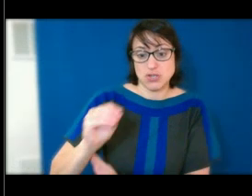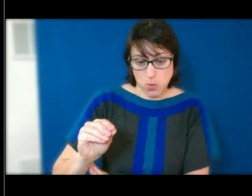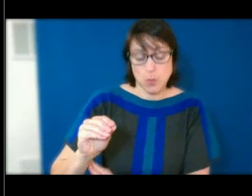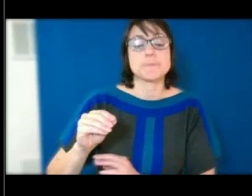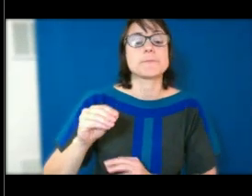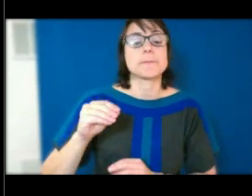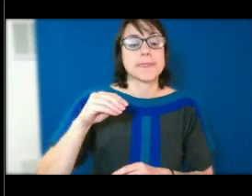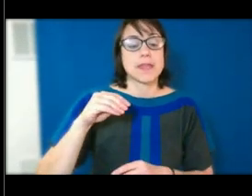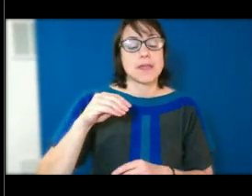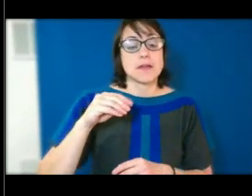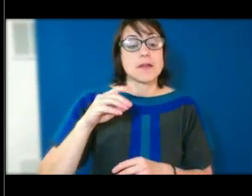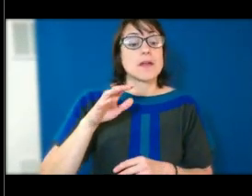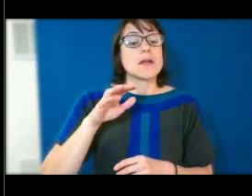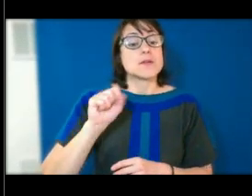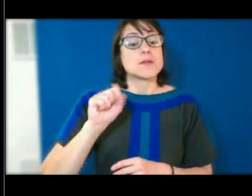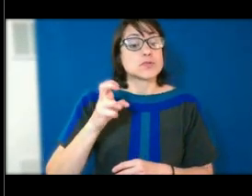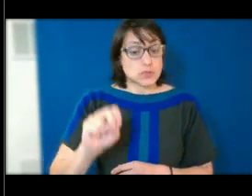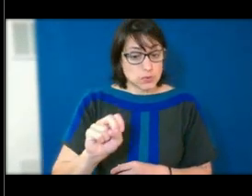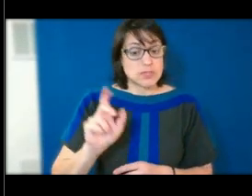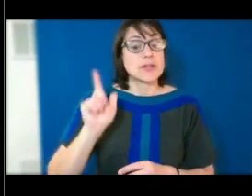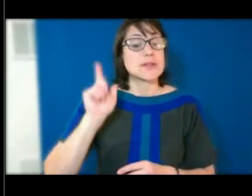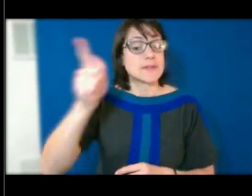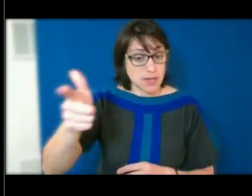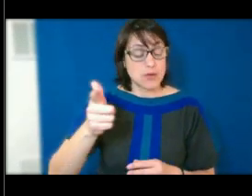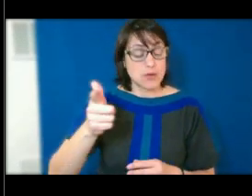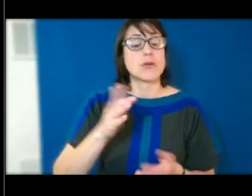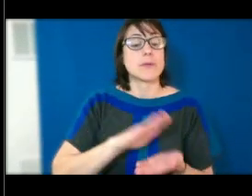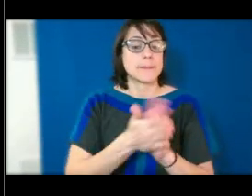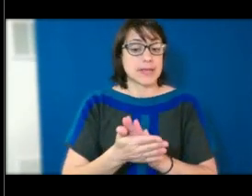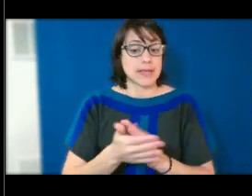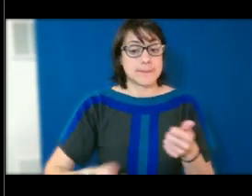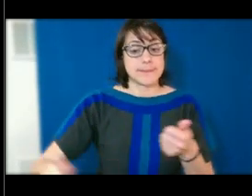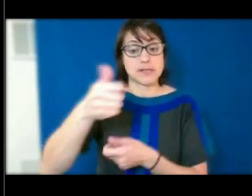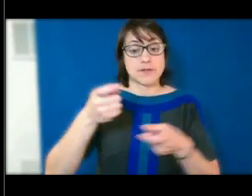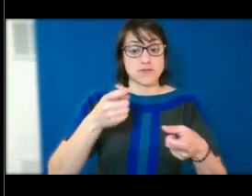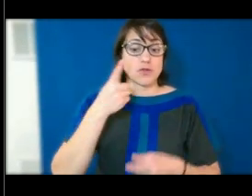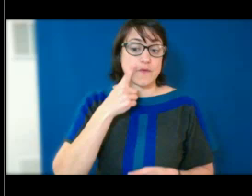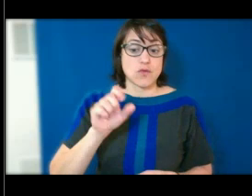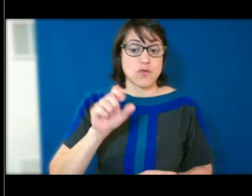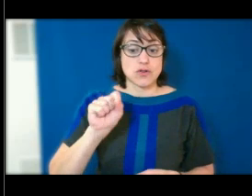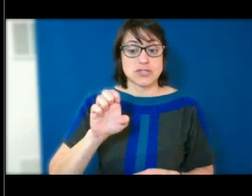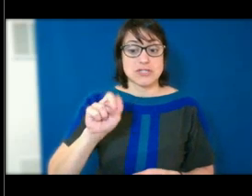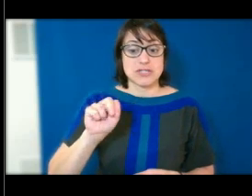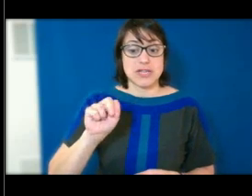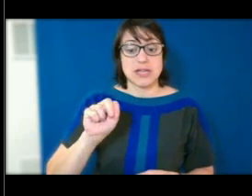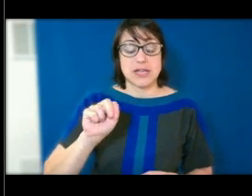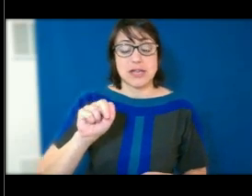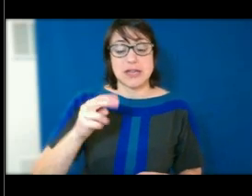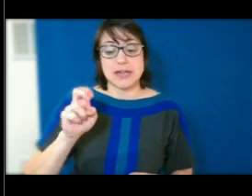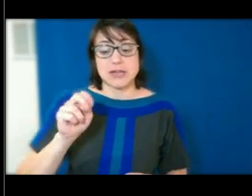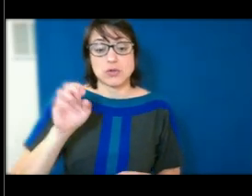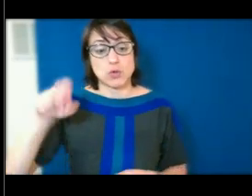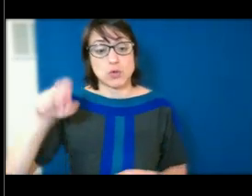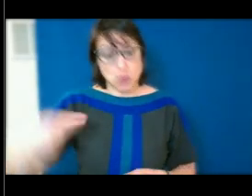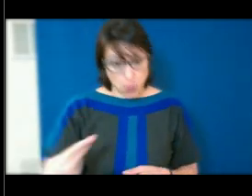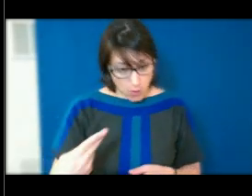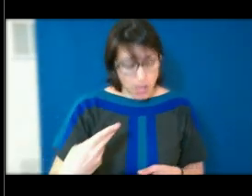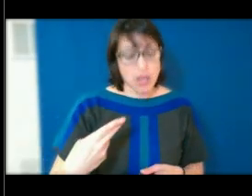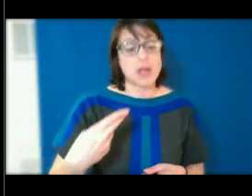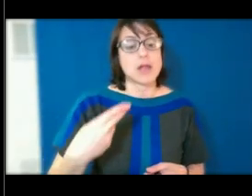the Shenandoah National Park Trust, which she helped build into a significant philanthropic partner to the National Park Service. She has helped